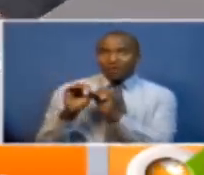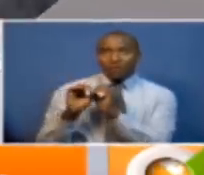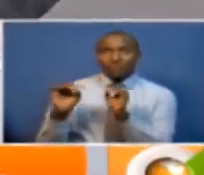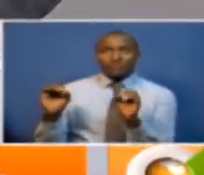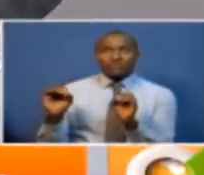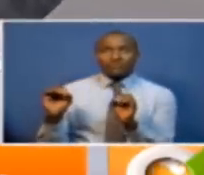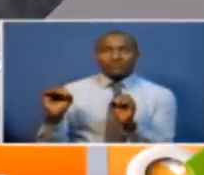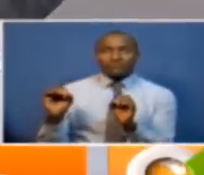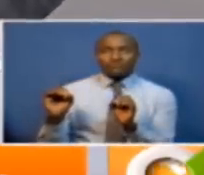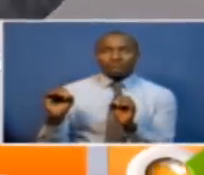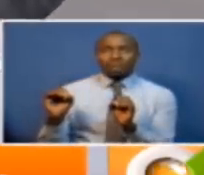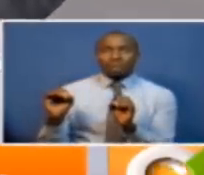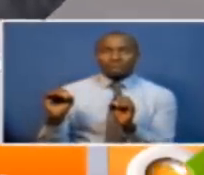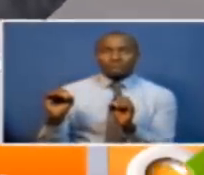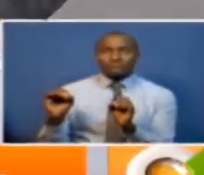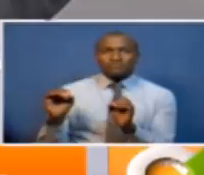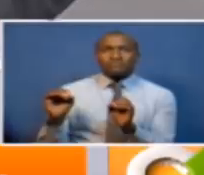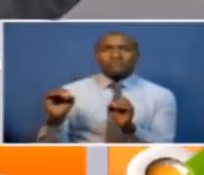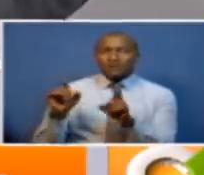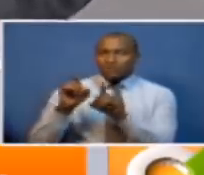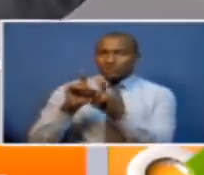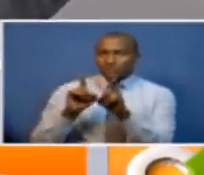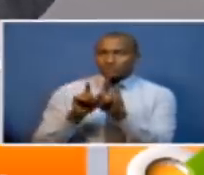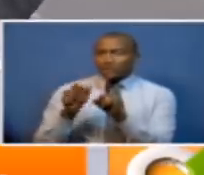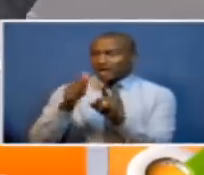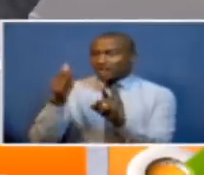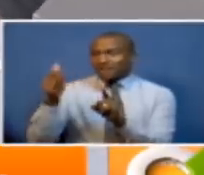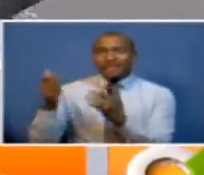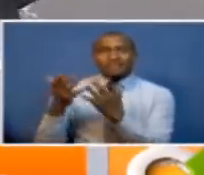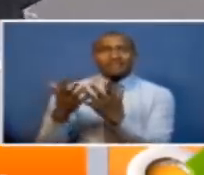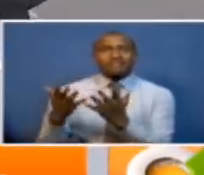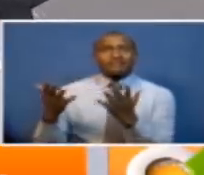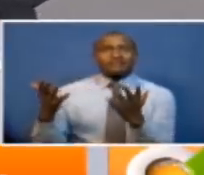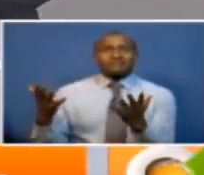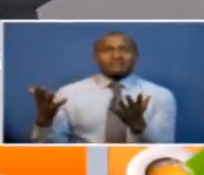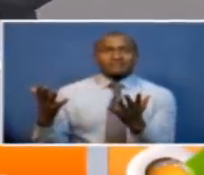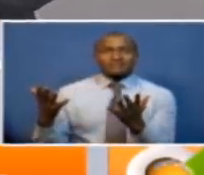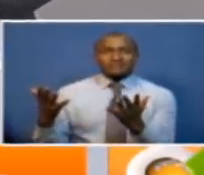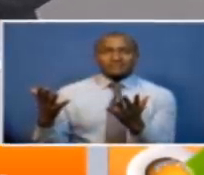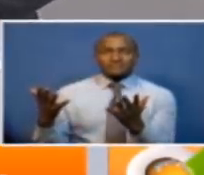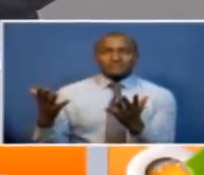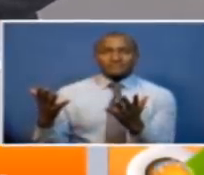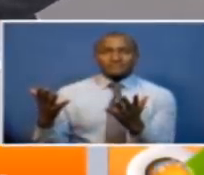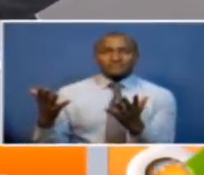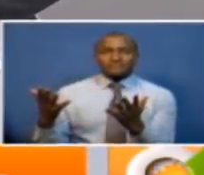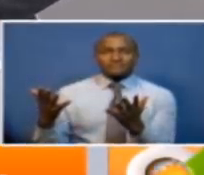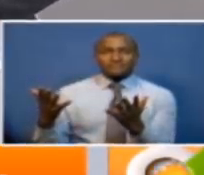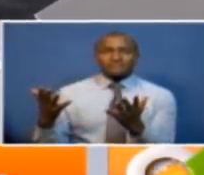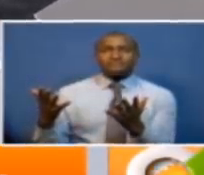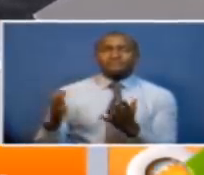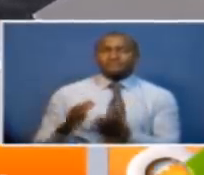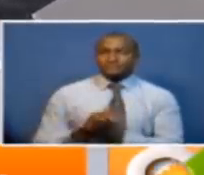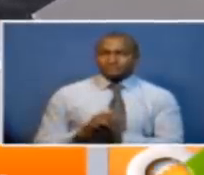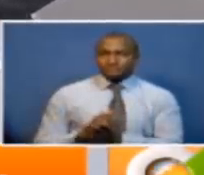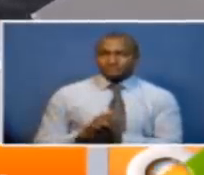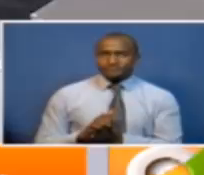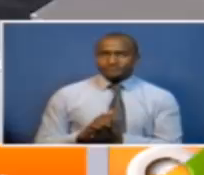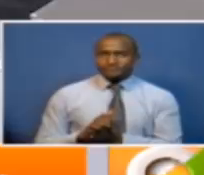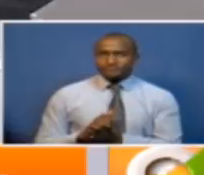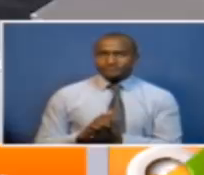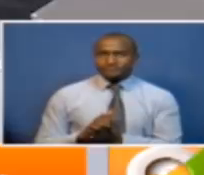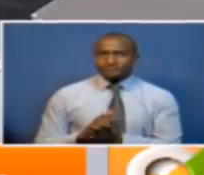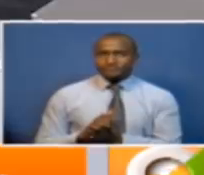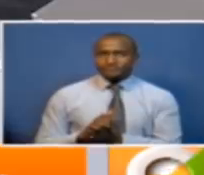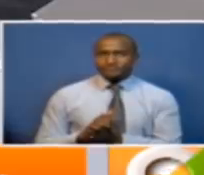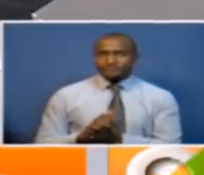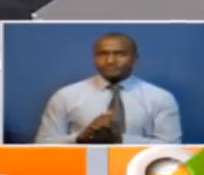or culture, and many other things. I think Chandarana is just unfortunately coming at a time when we've been hearing similar